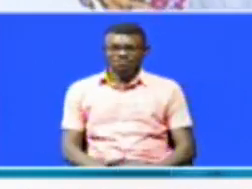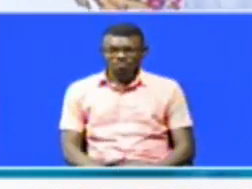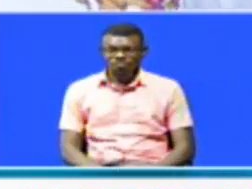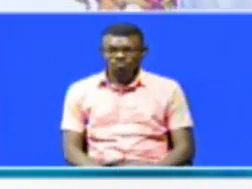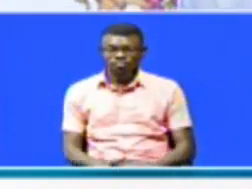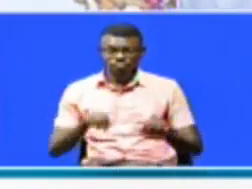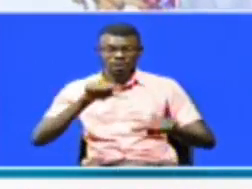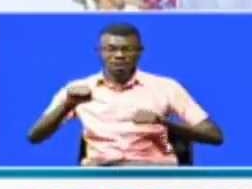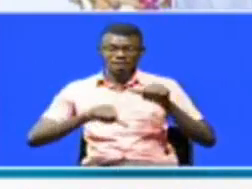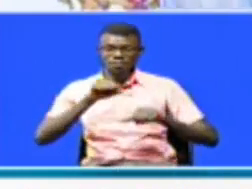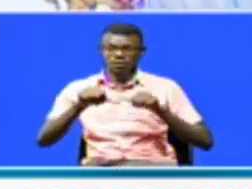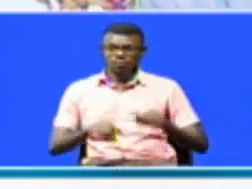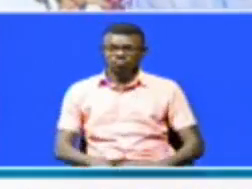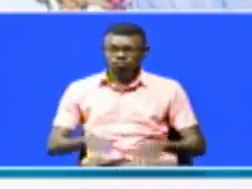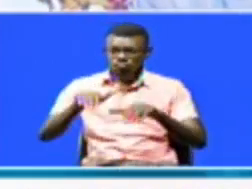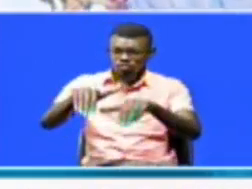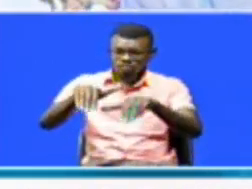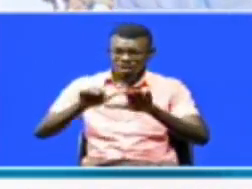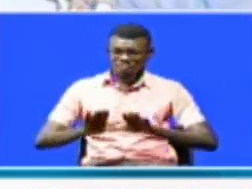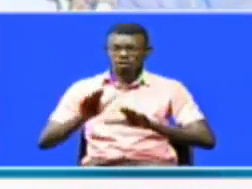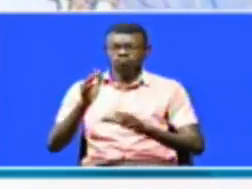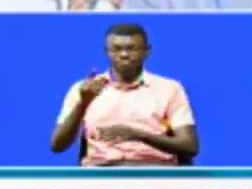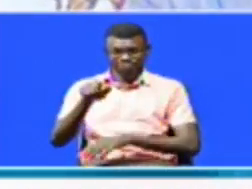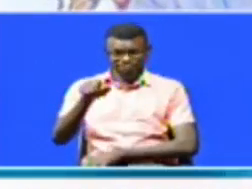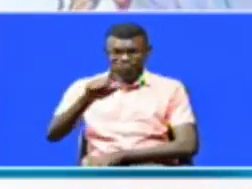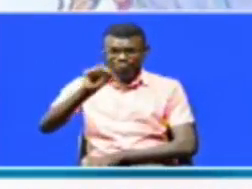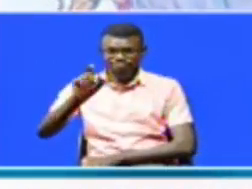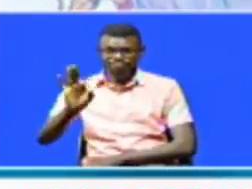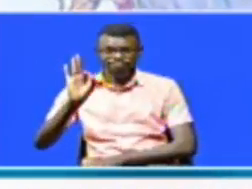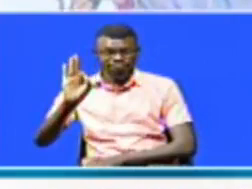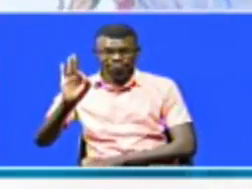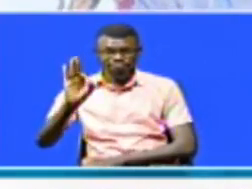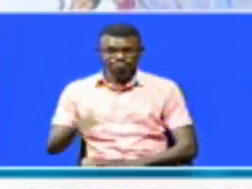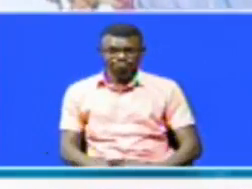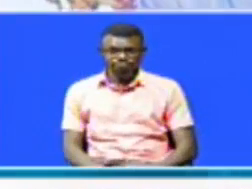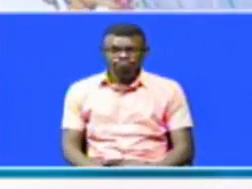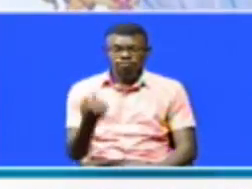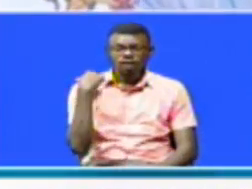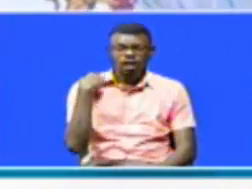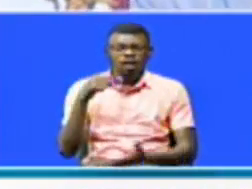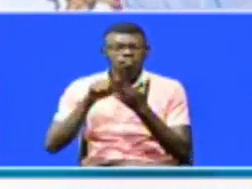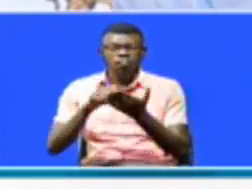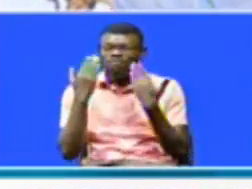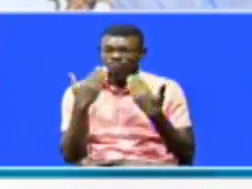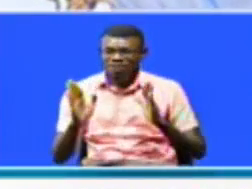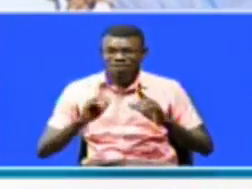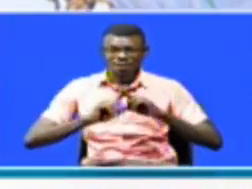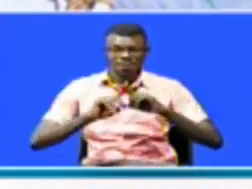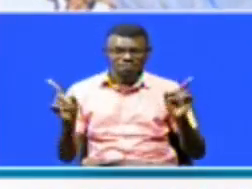With regards to burials, I think that's a good question, and this was emphasized yesterday, but I'll go